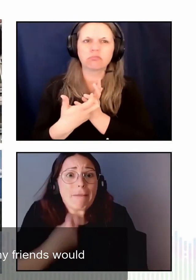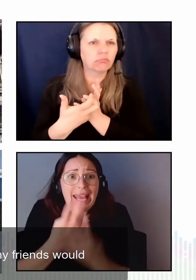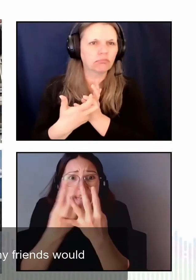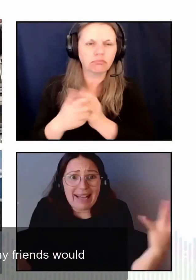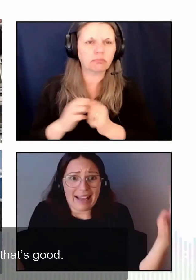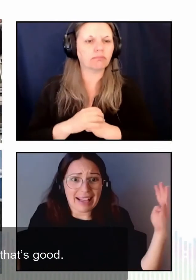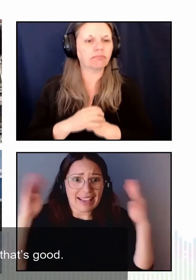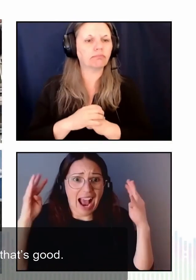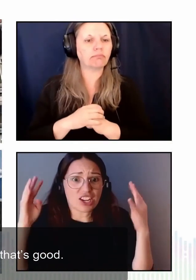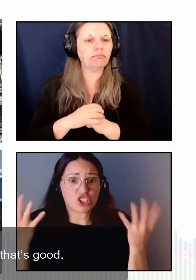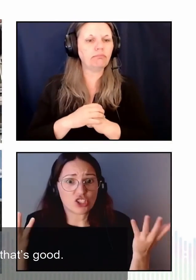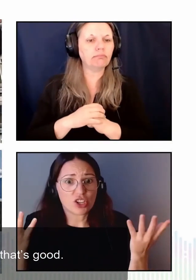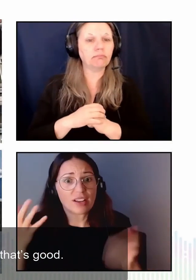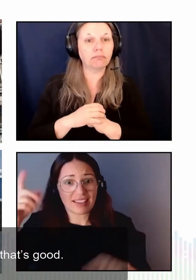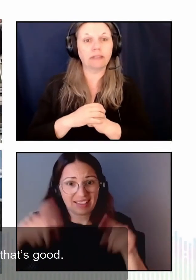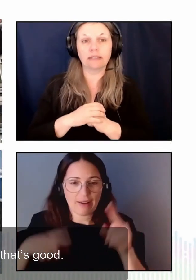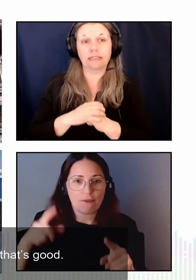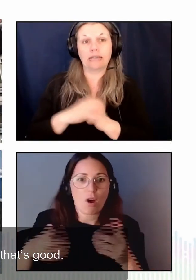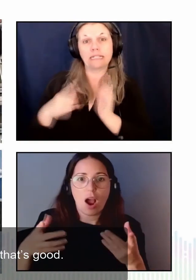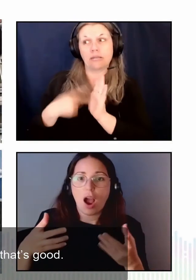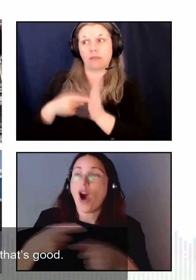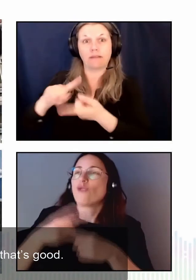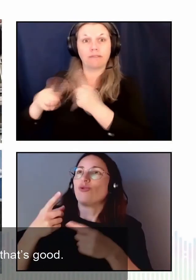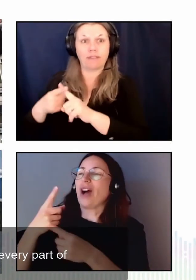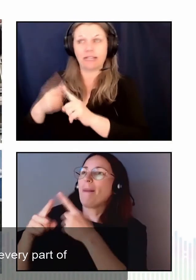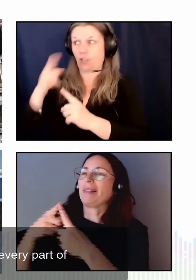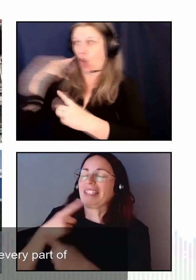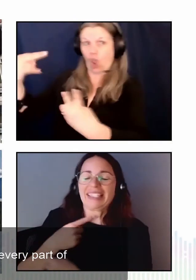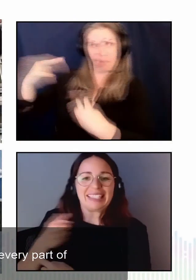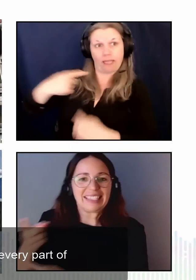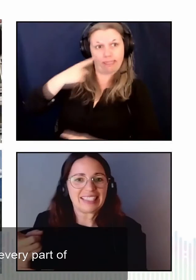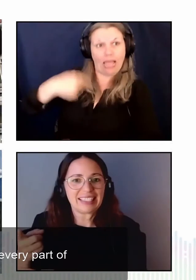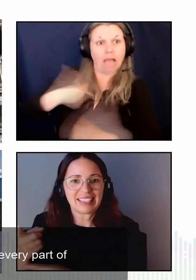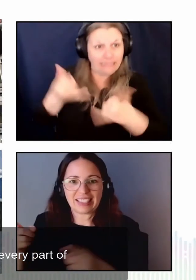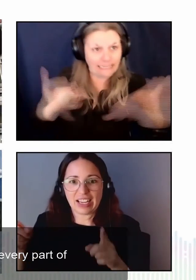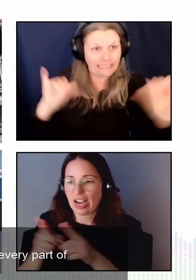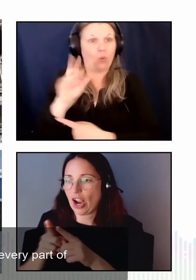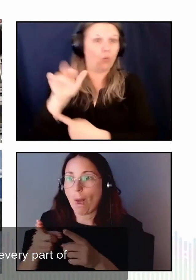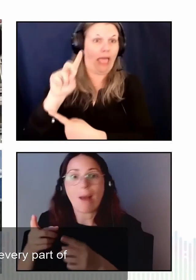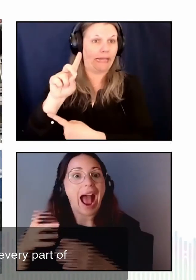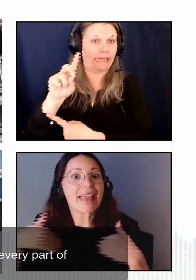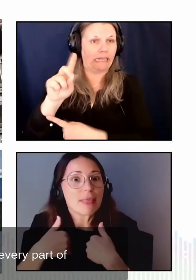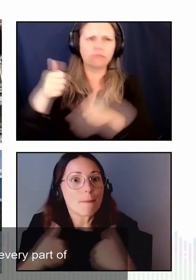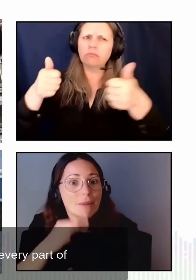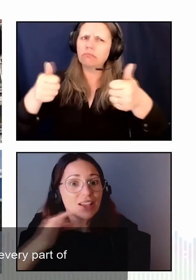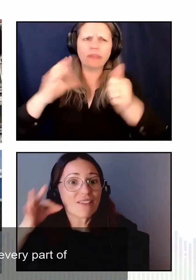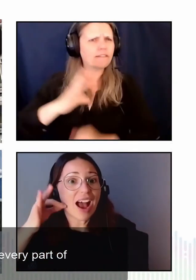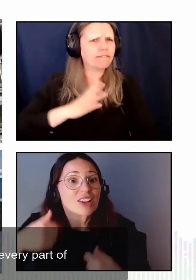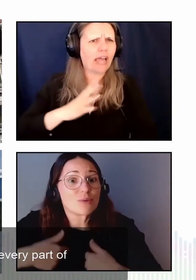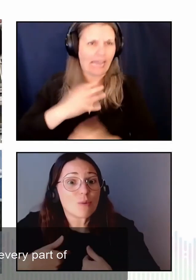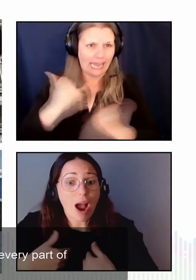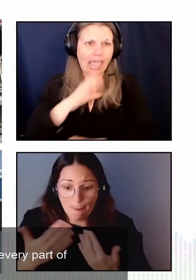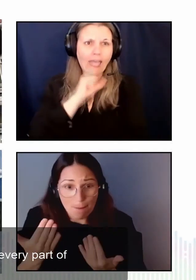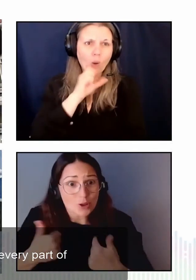friends would say, "You still are like a wild animal," but that's good. That's I need that at my age. I'm 70